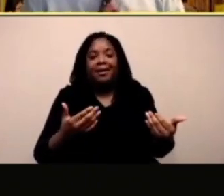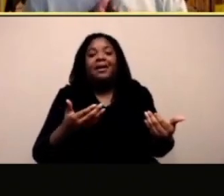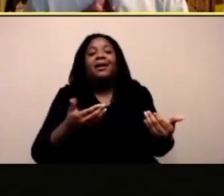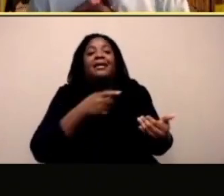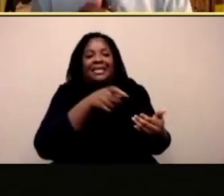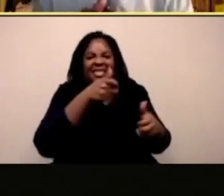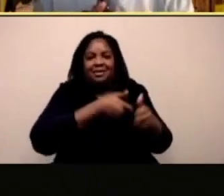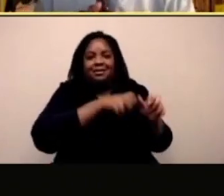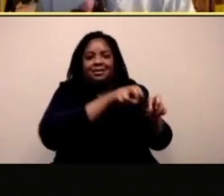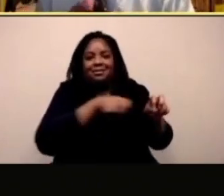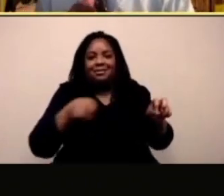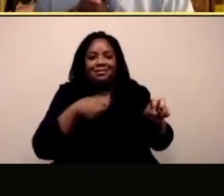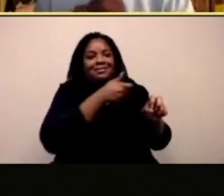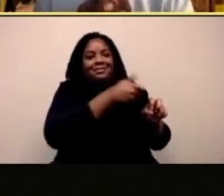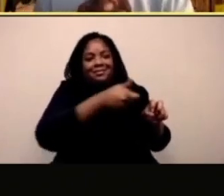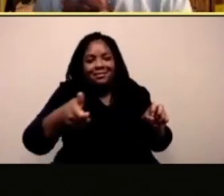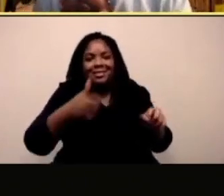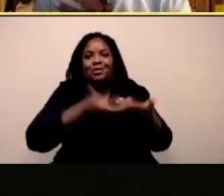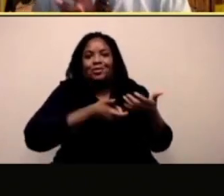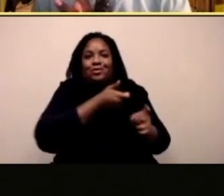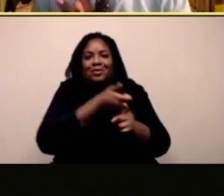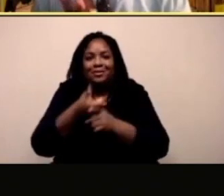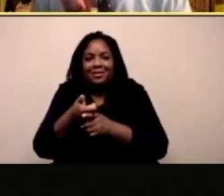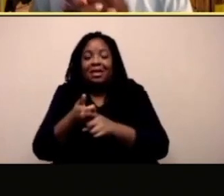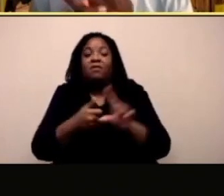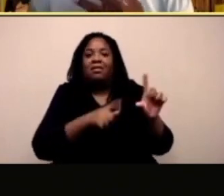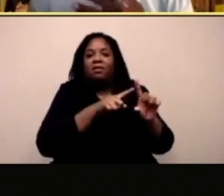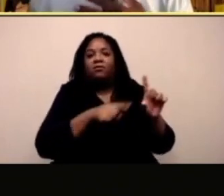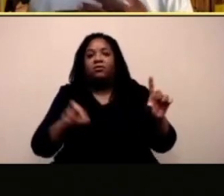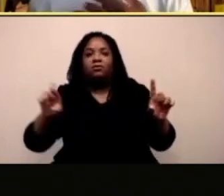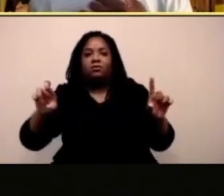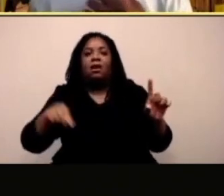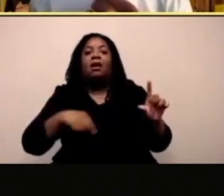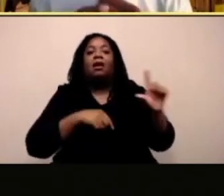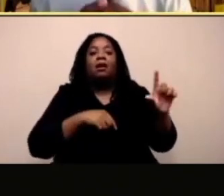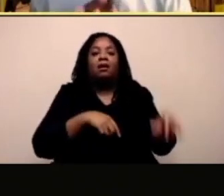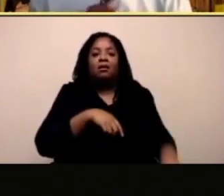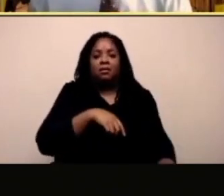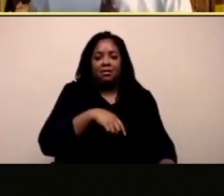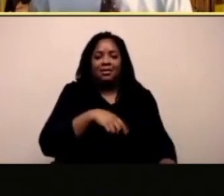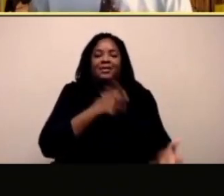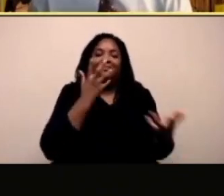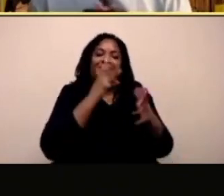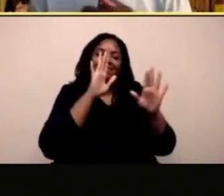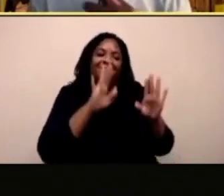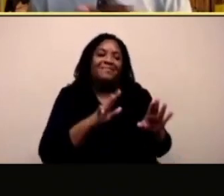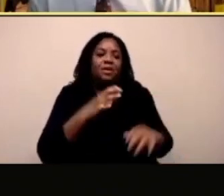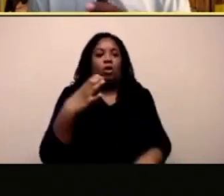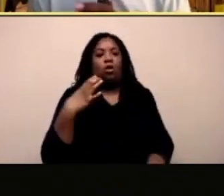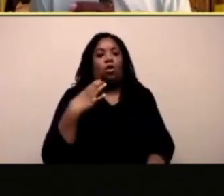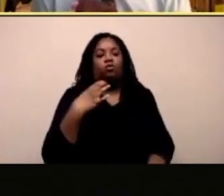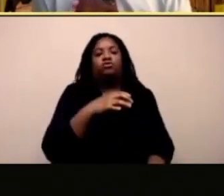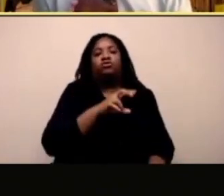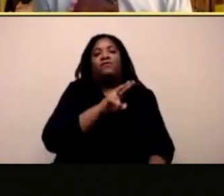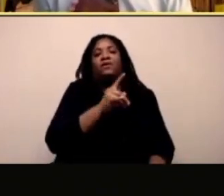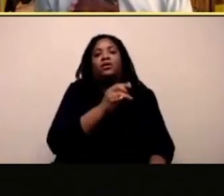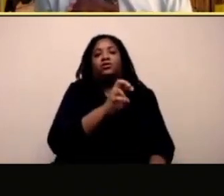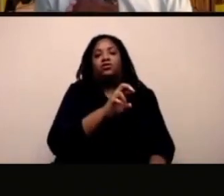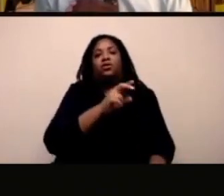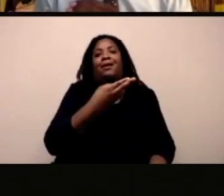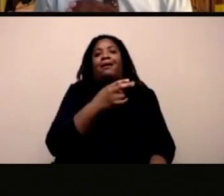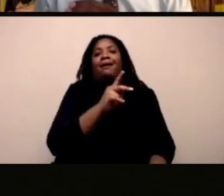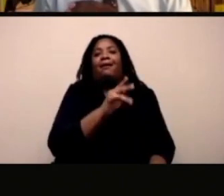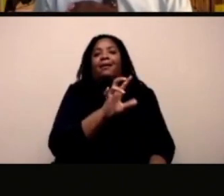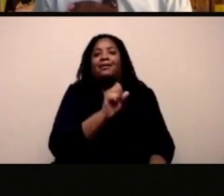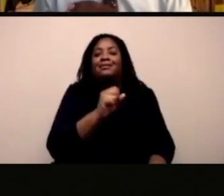panelists introduce themselves. So we're going to go from left to right. And I'm going to start with the illustrious Coach Victor Hicks. Hello, everybody.